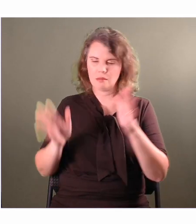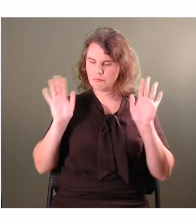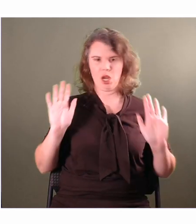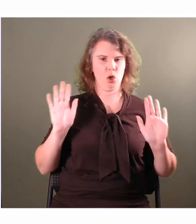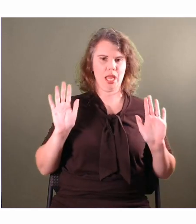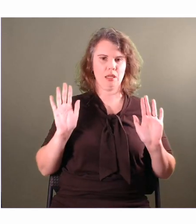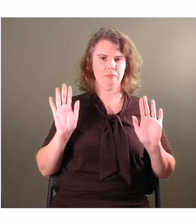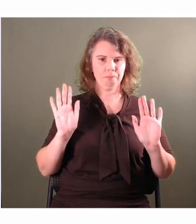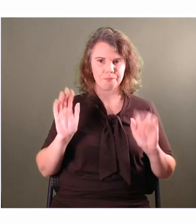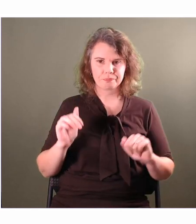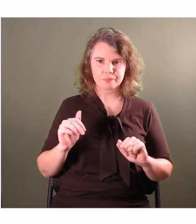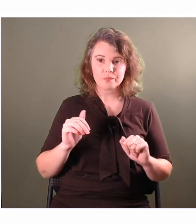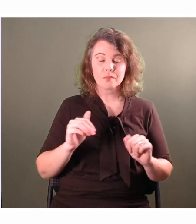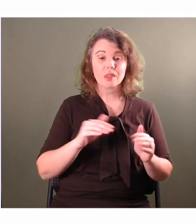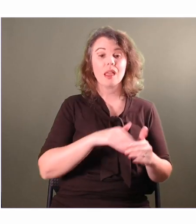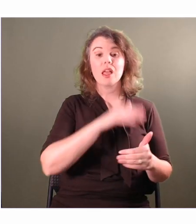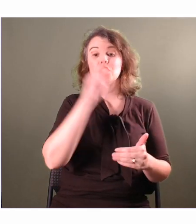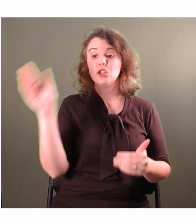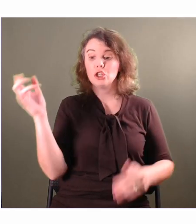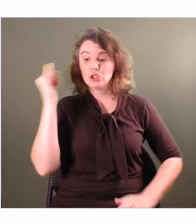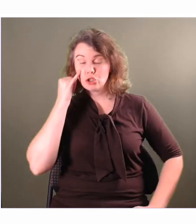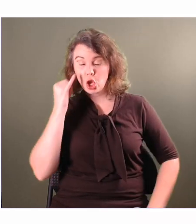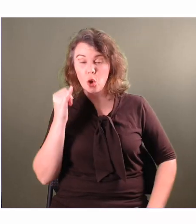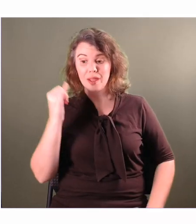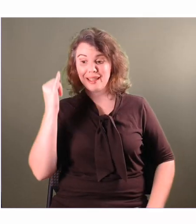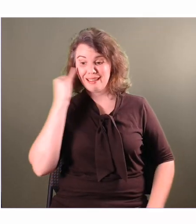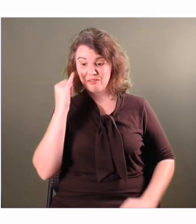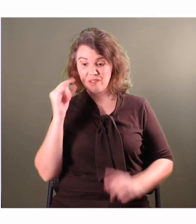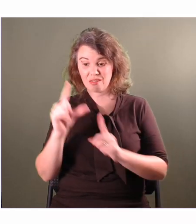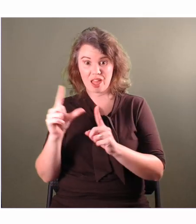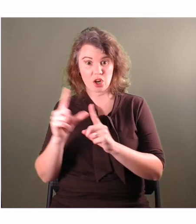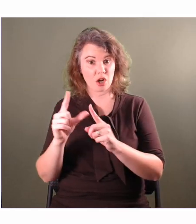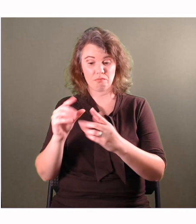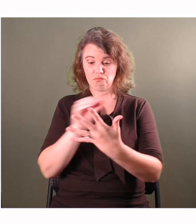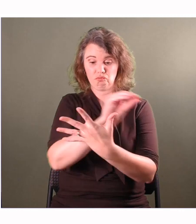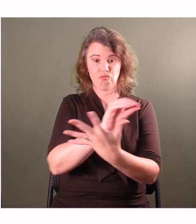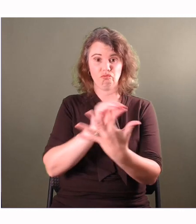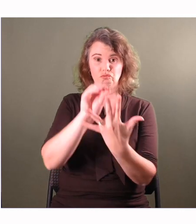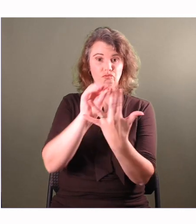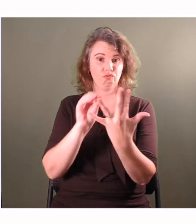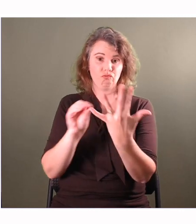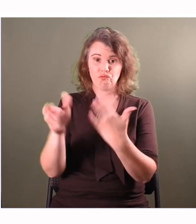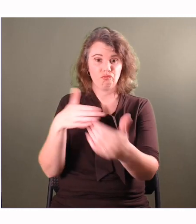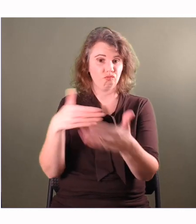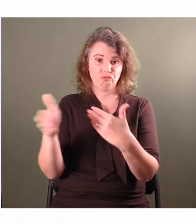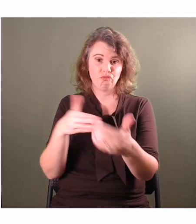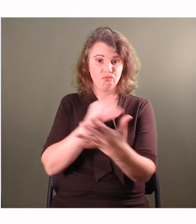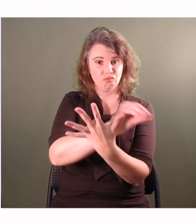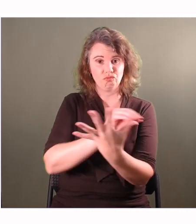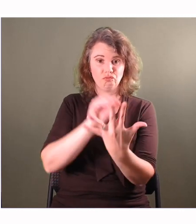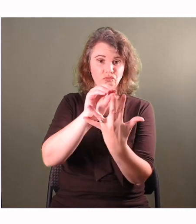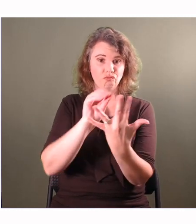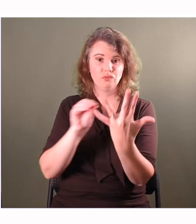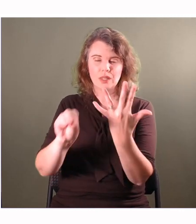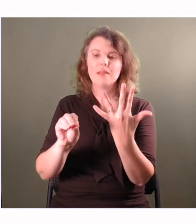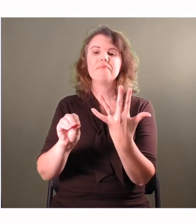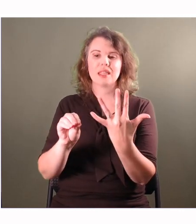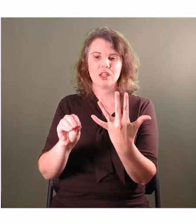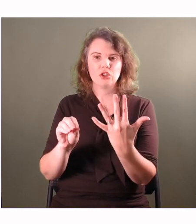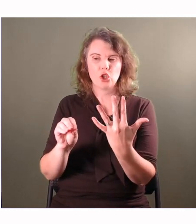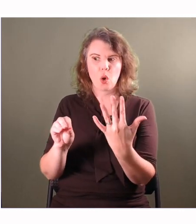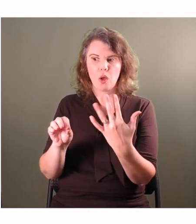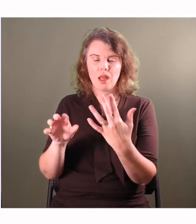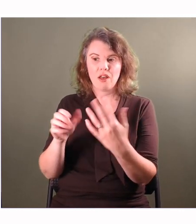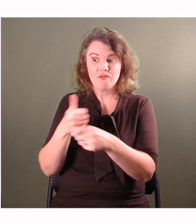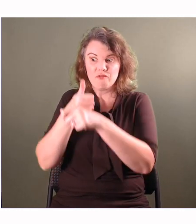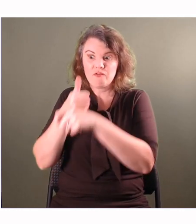For the slips of unrestricted consonants like K, G, M, and N, the slips maintain their position a whole